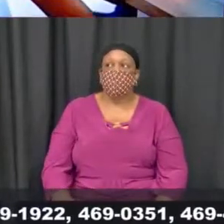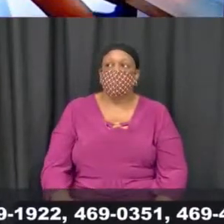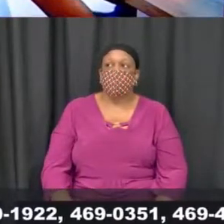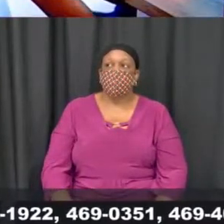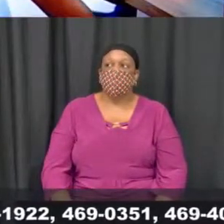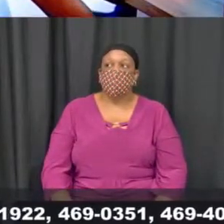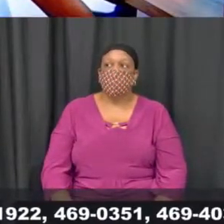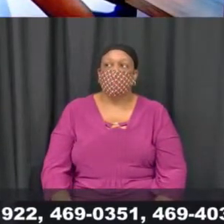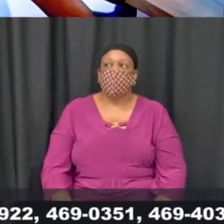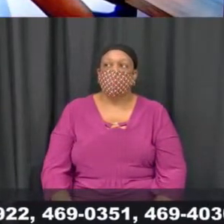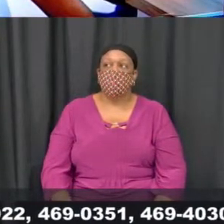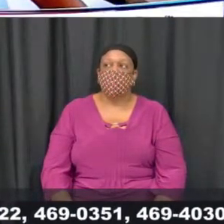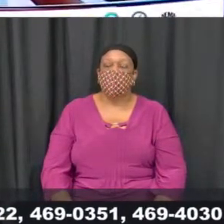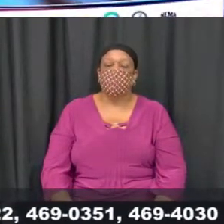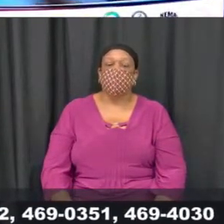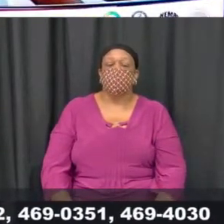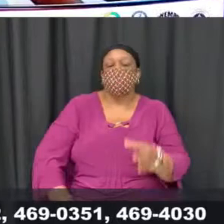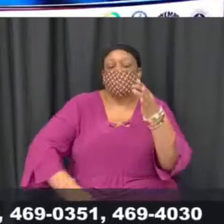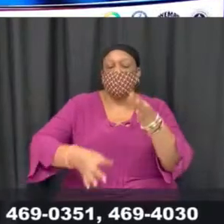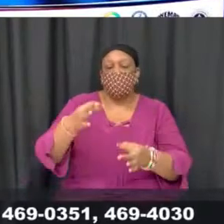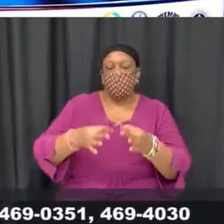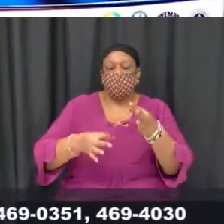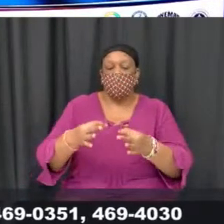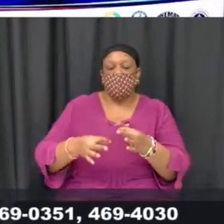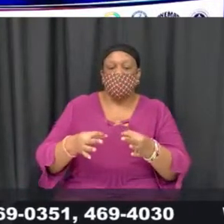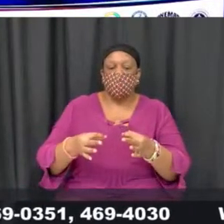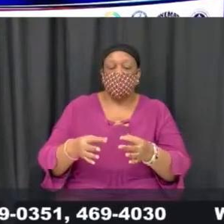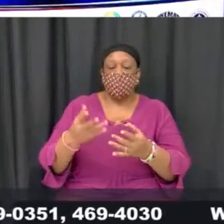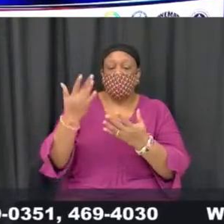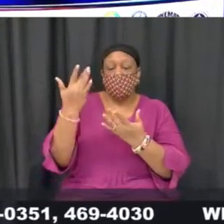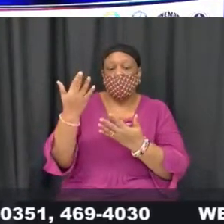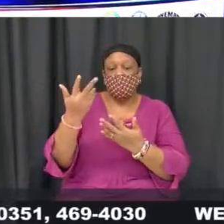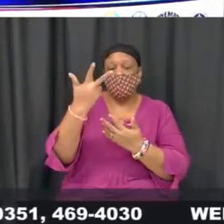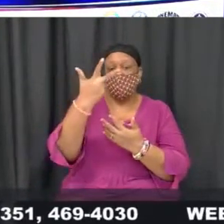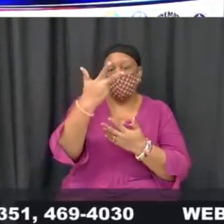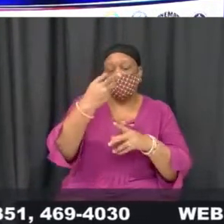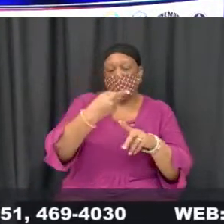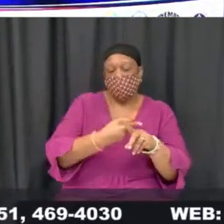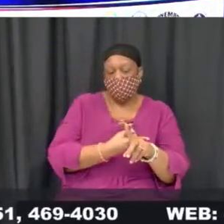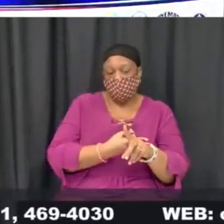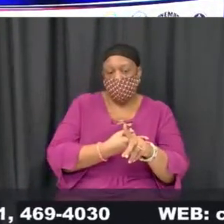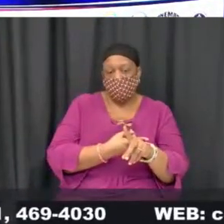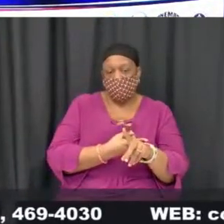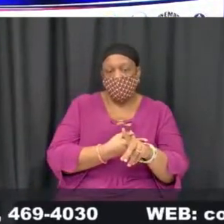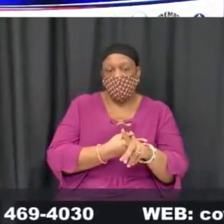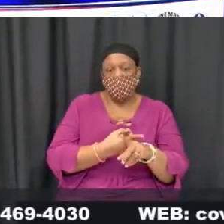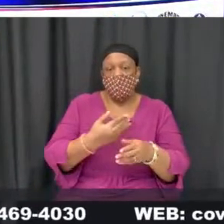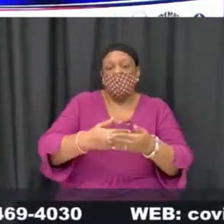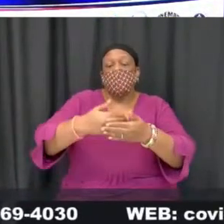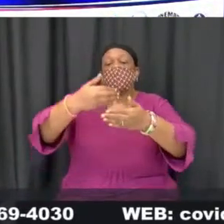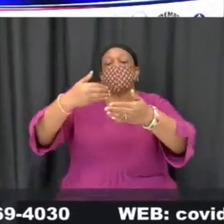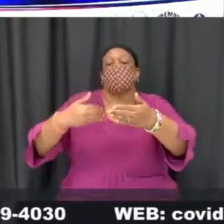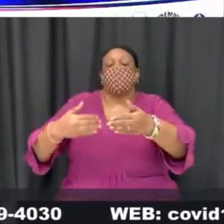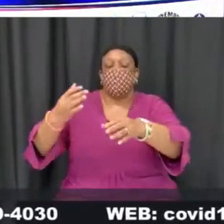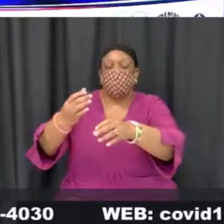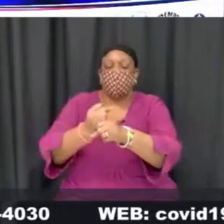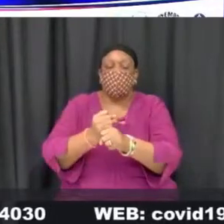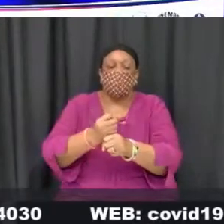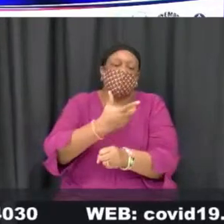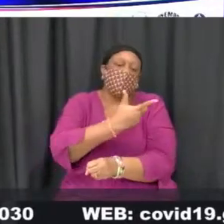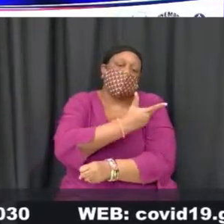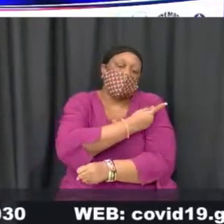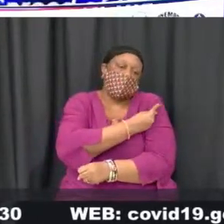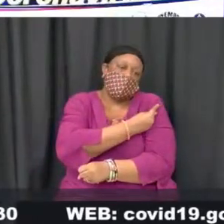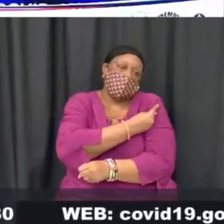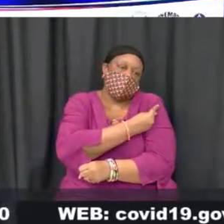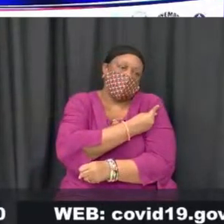a maximum of 3 months before they get vaccinated, knowing that they would have had antibodies to protect them and allow other